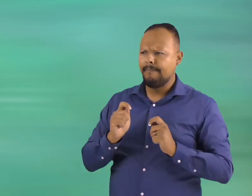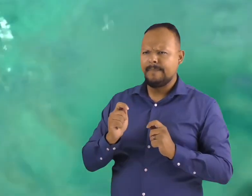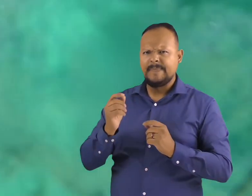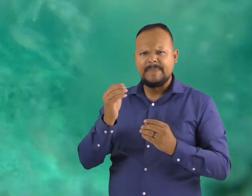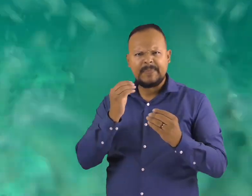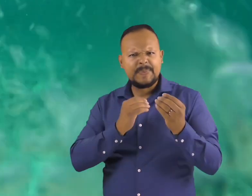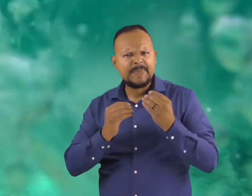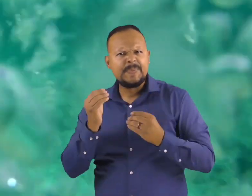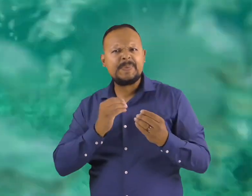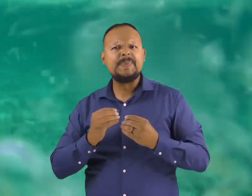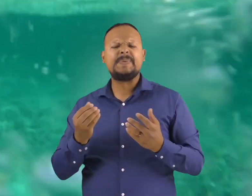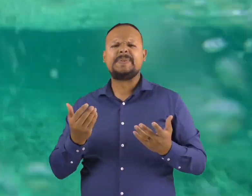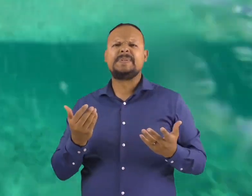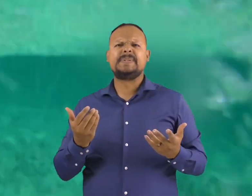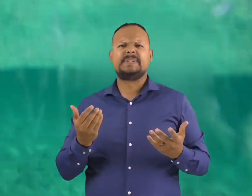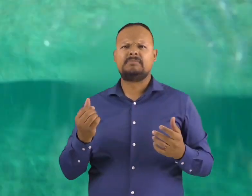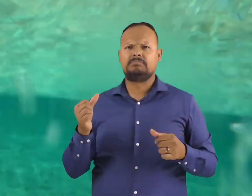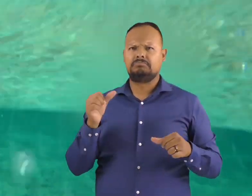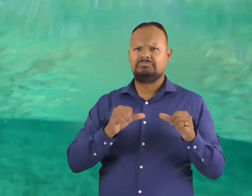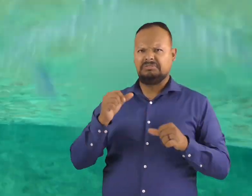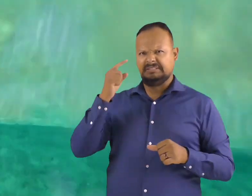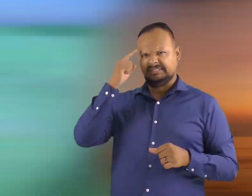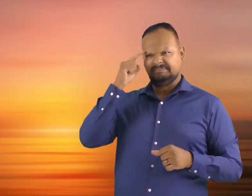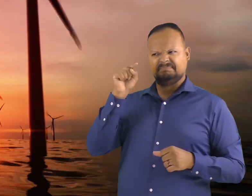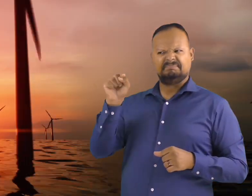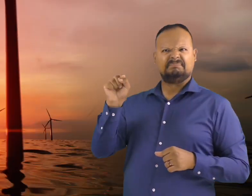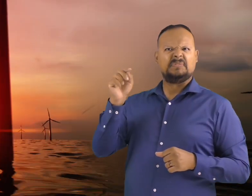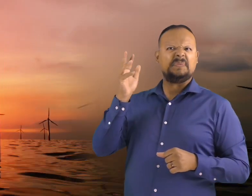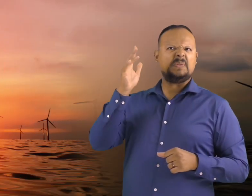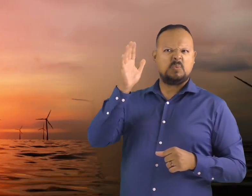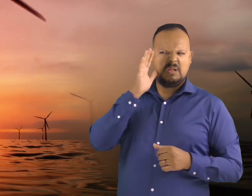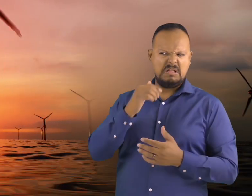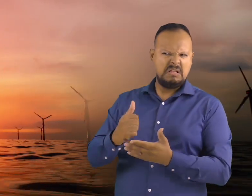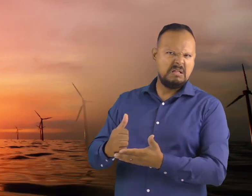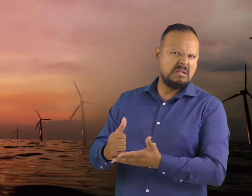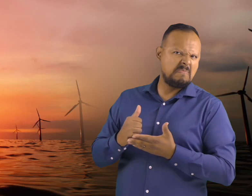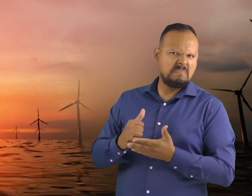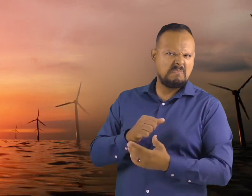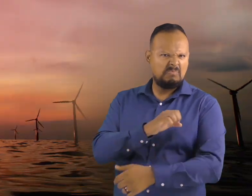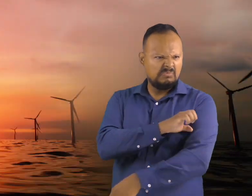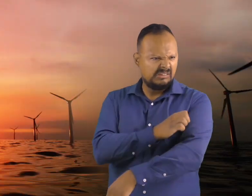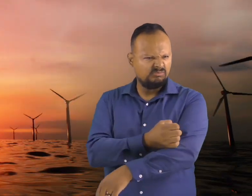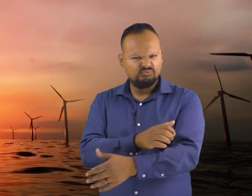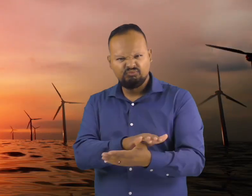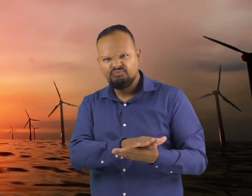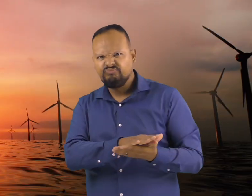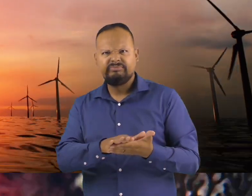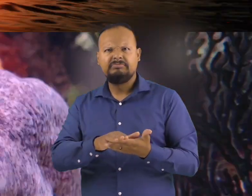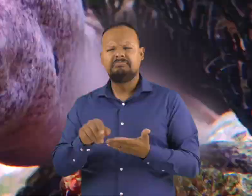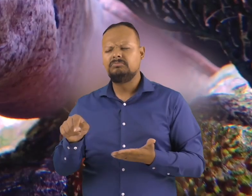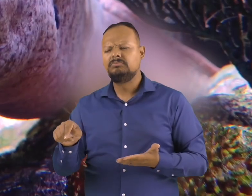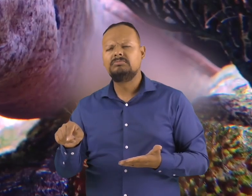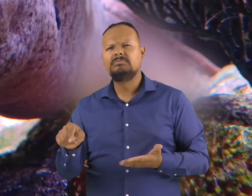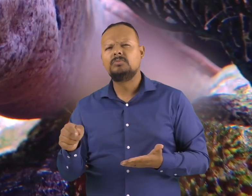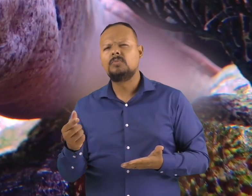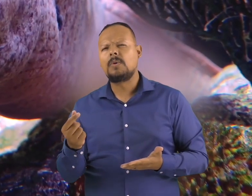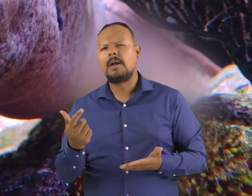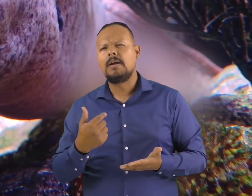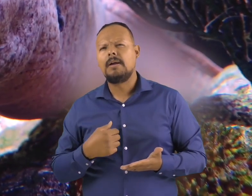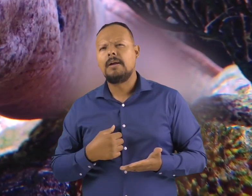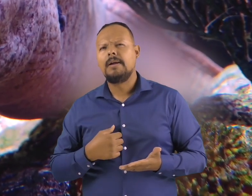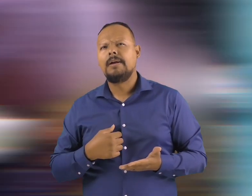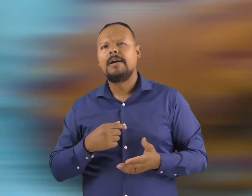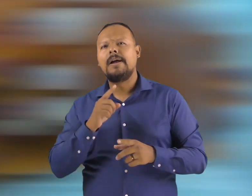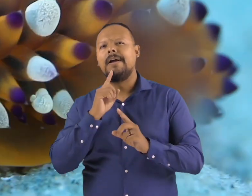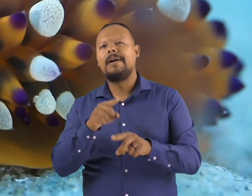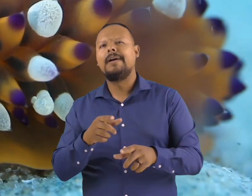and scientists believe it will be a source of clean energy sometime in the future. Ready to answer?